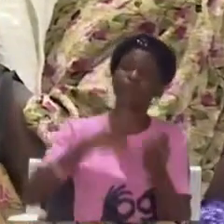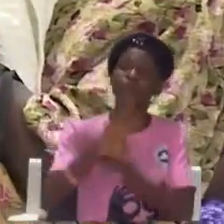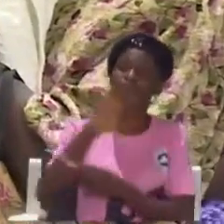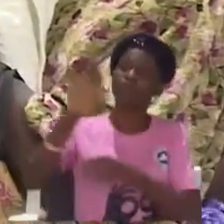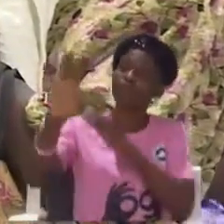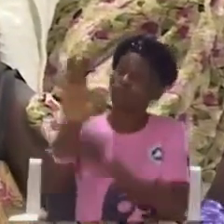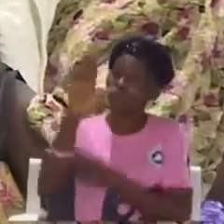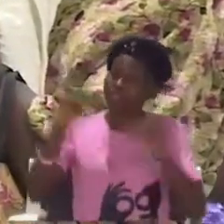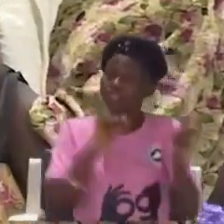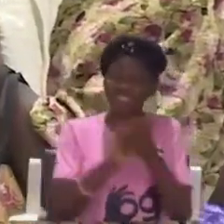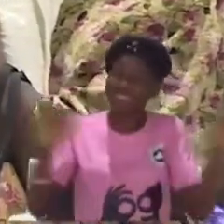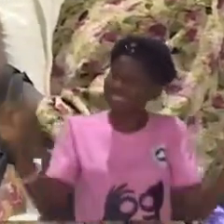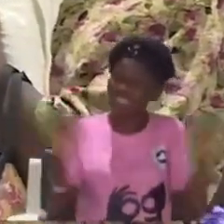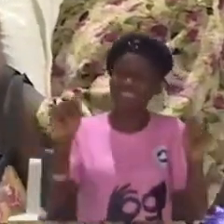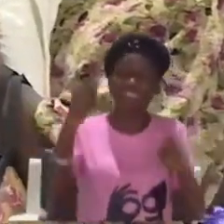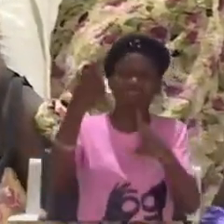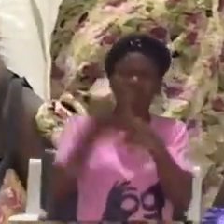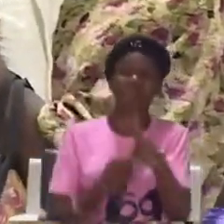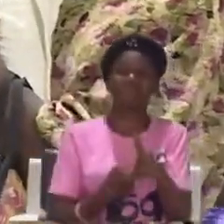it